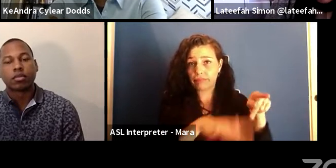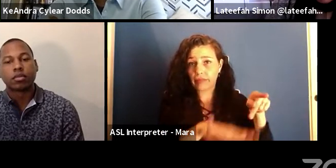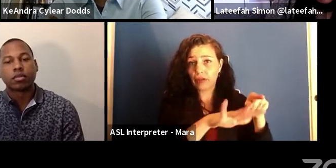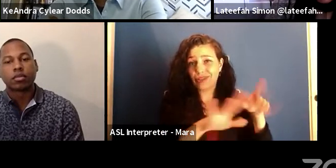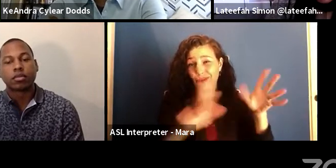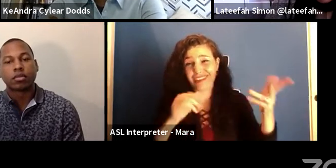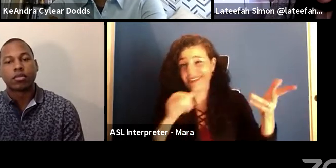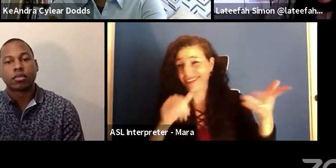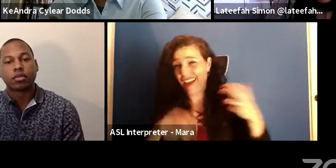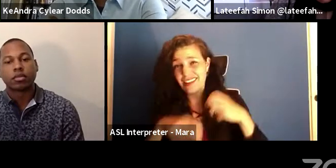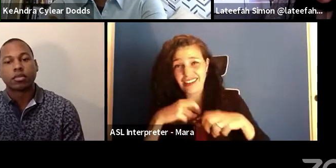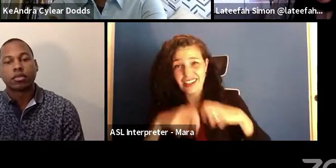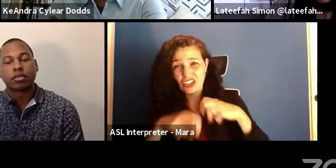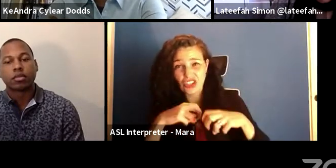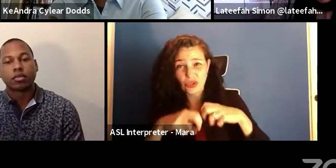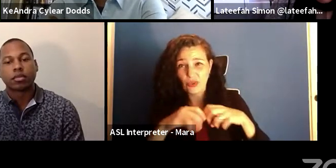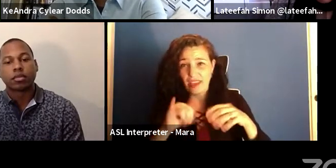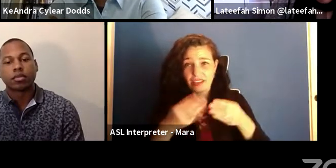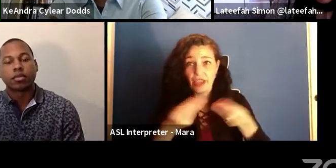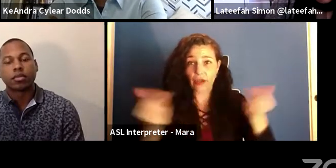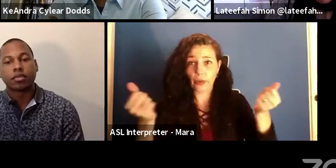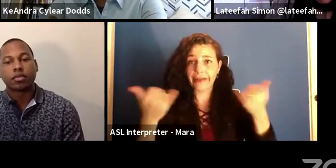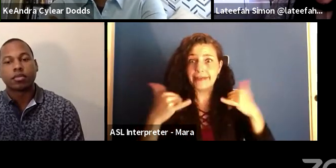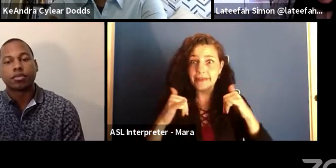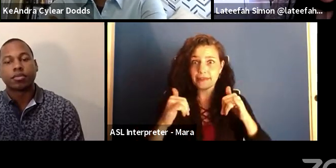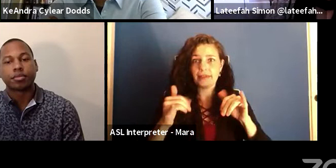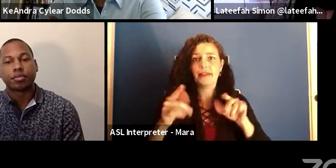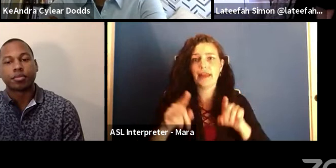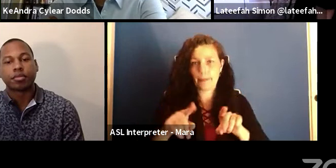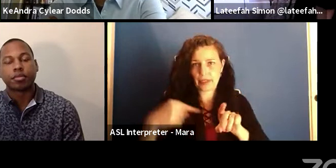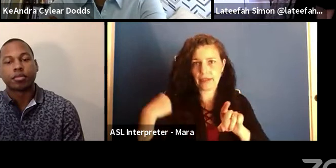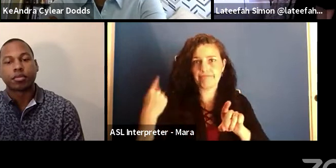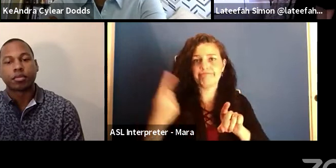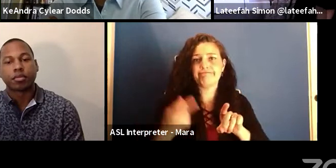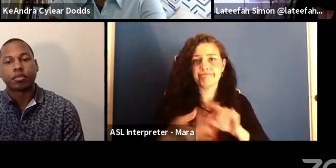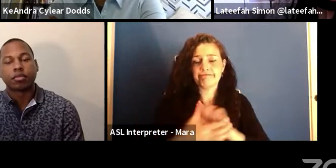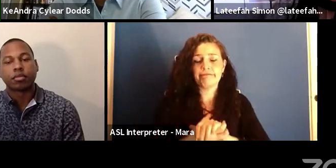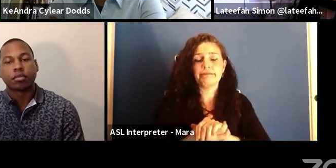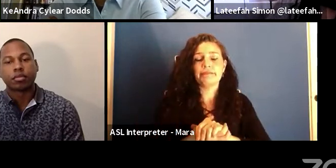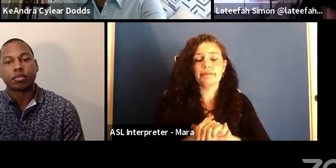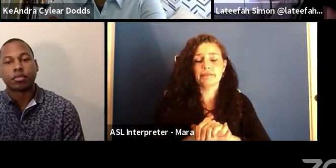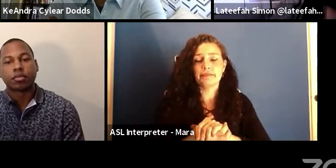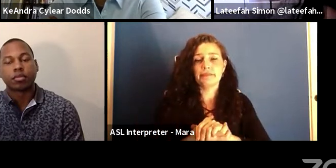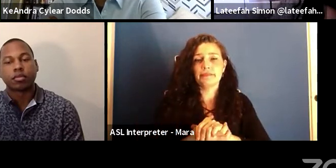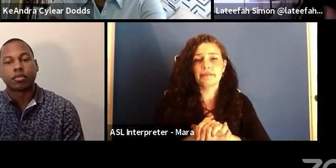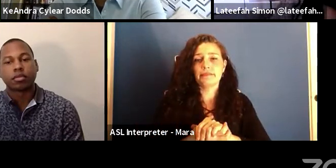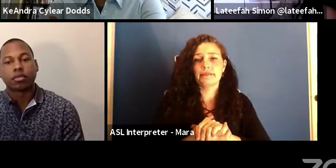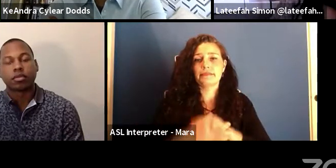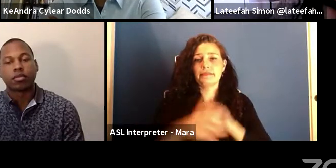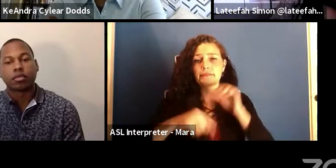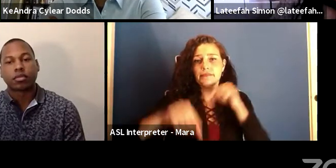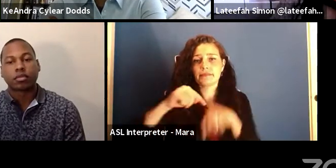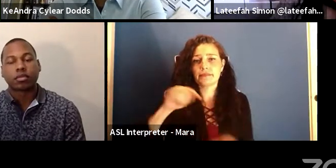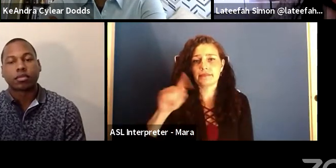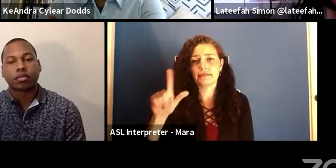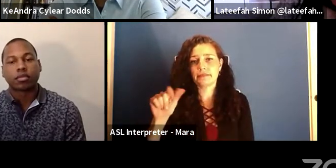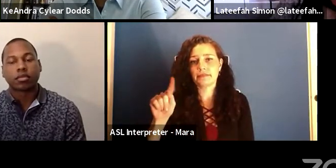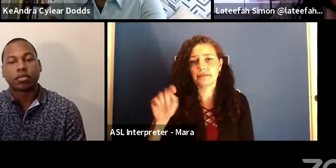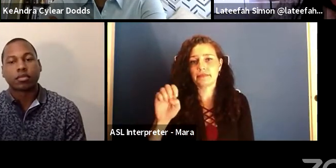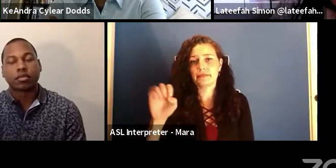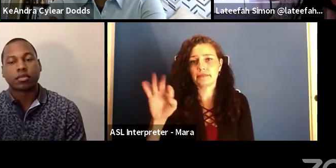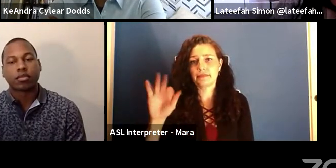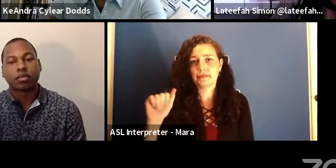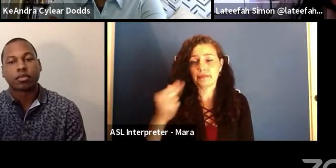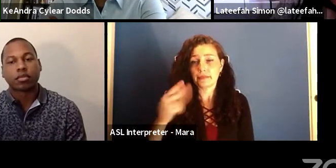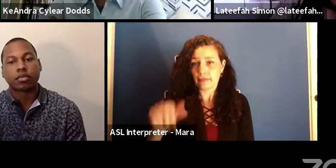that is something in the past that has gone away. It's happening right now. So I guess I'll go back to Latifa, and then the others can jump